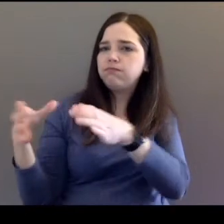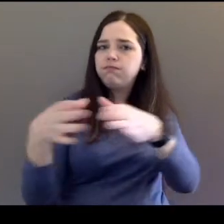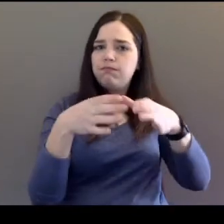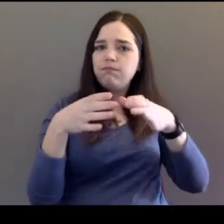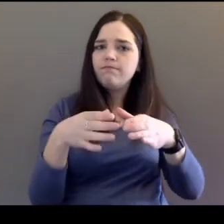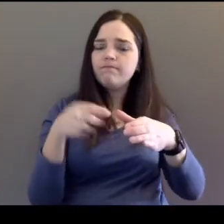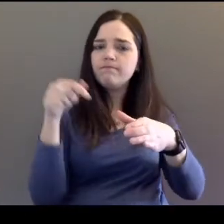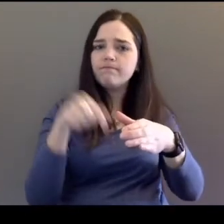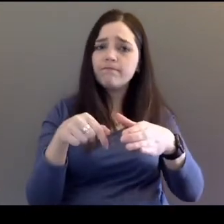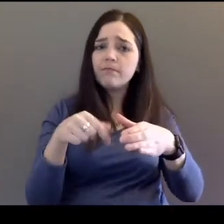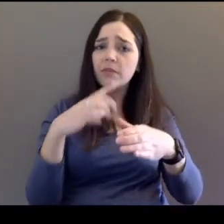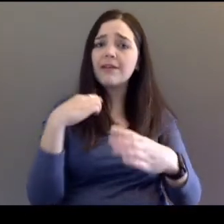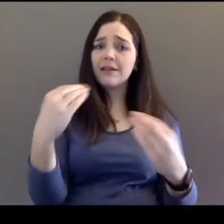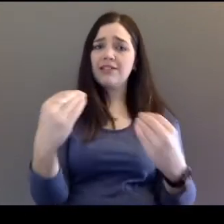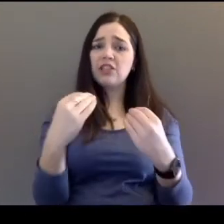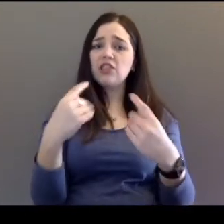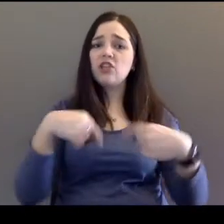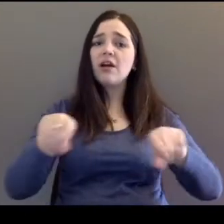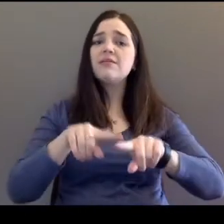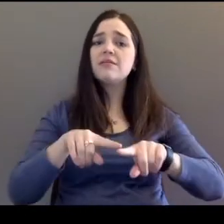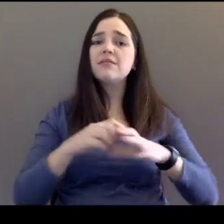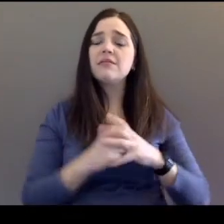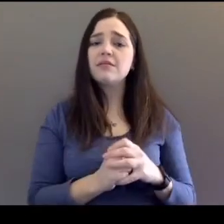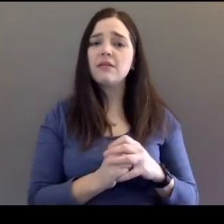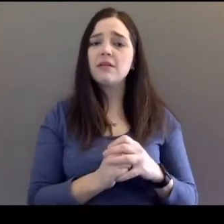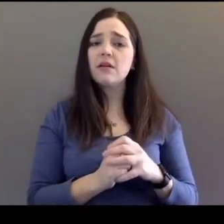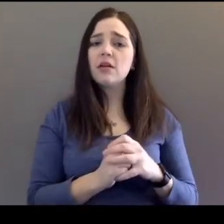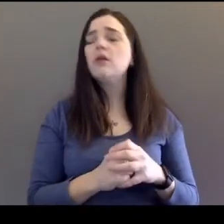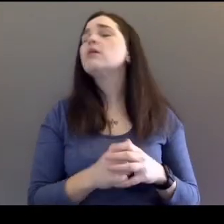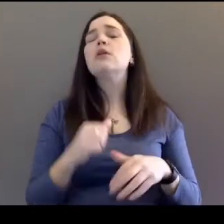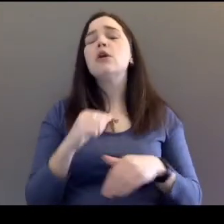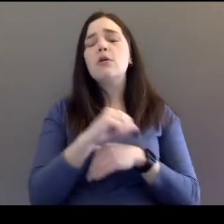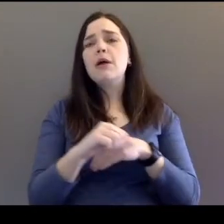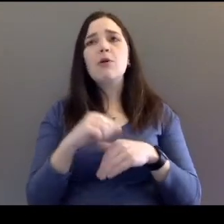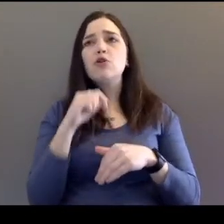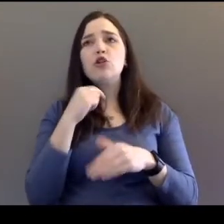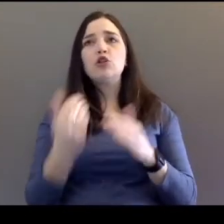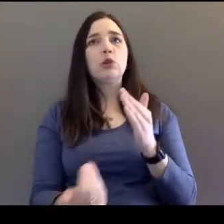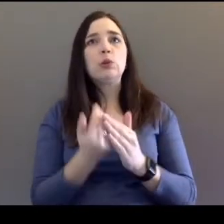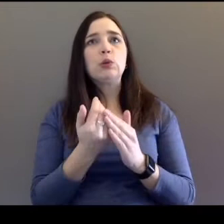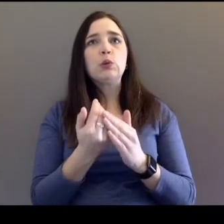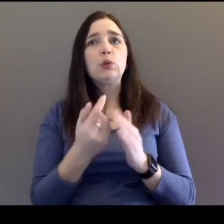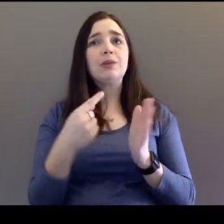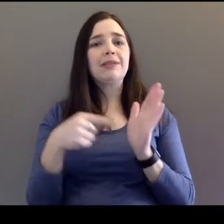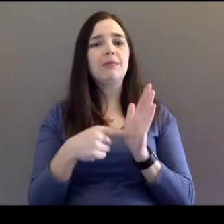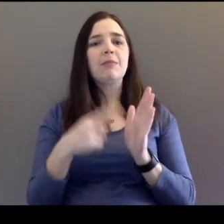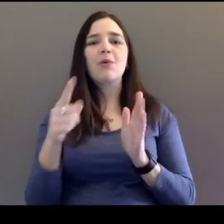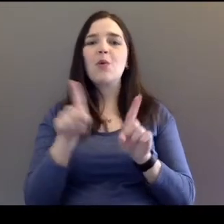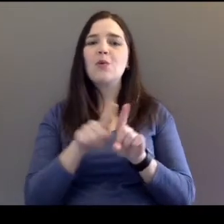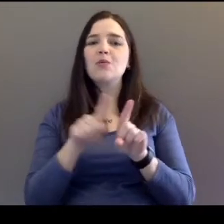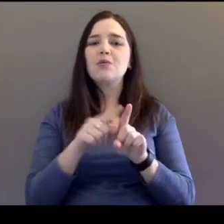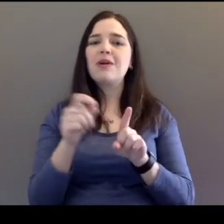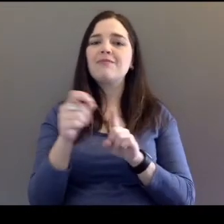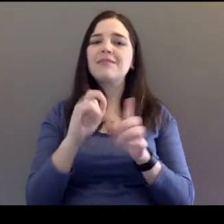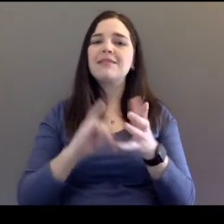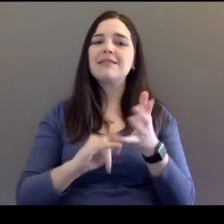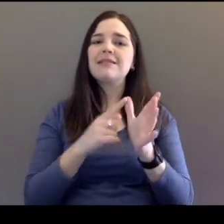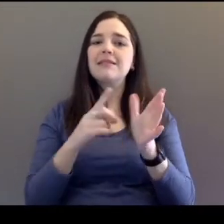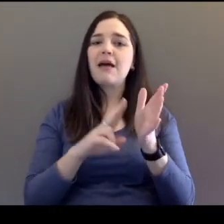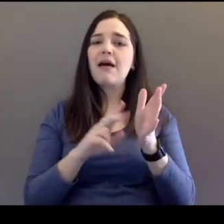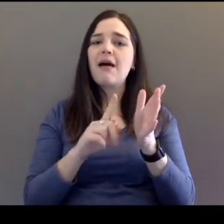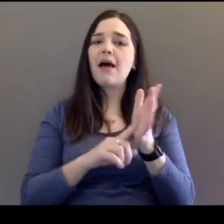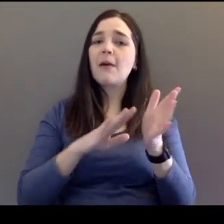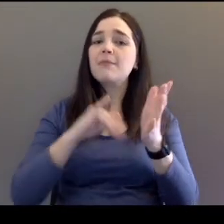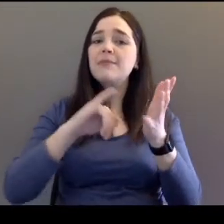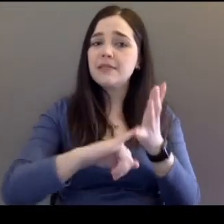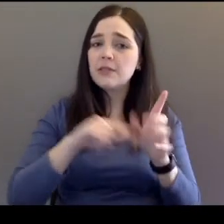to teach us. This Bible has not just the New Testament, but it has the Psalms. And I thought I'd start this morning by reading one of them.